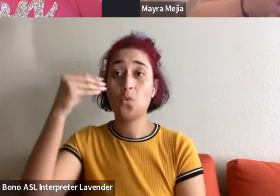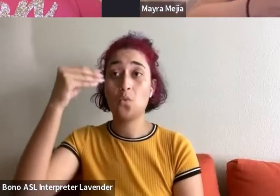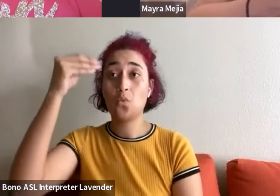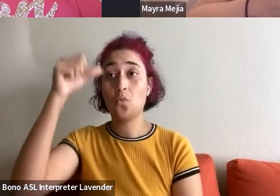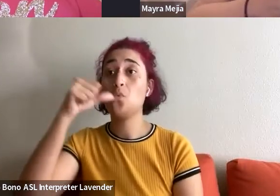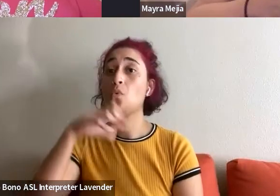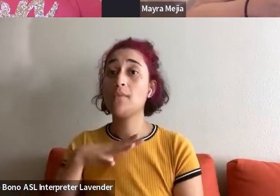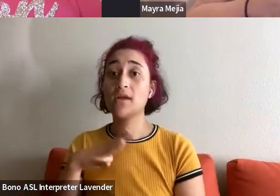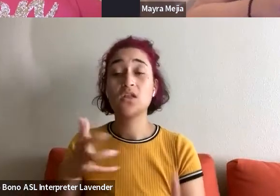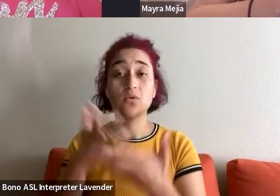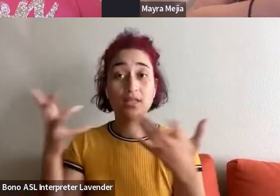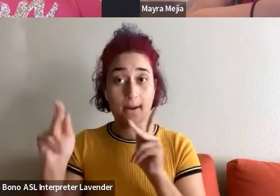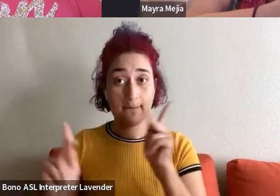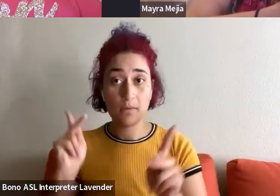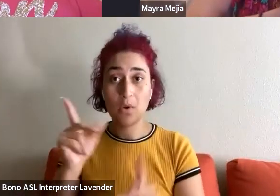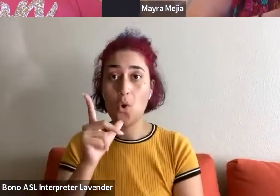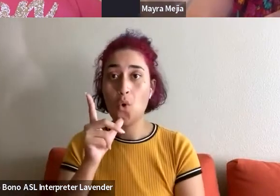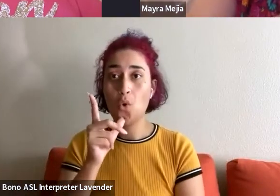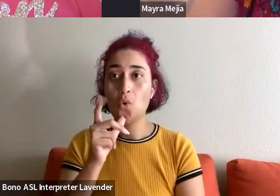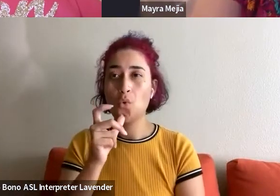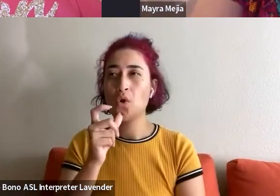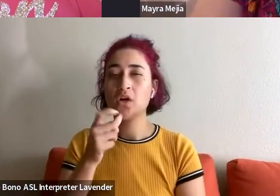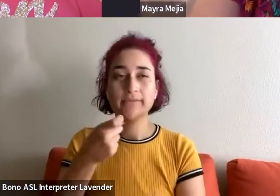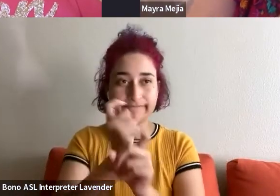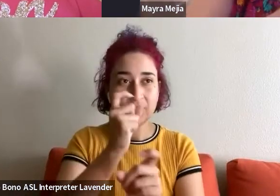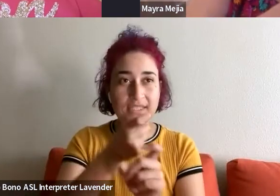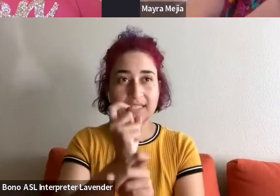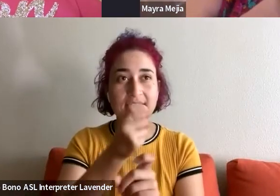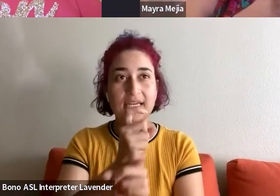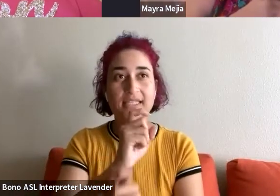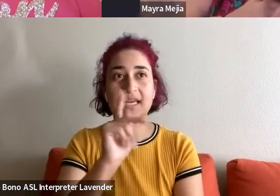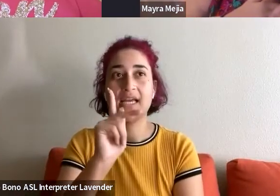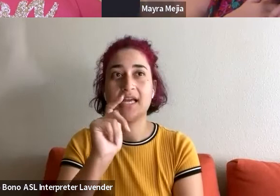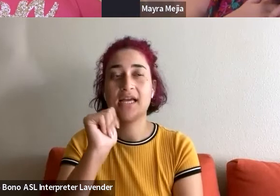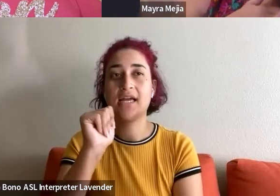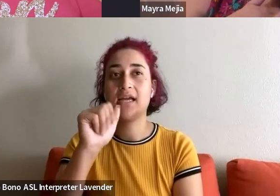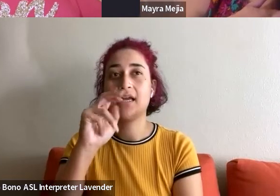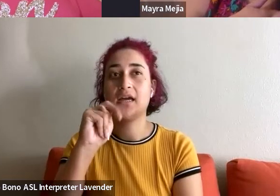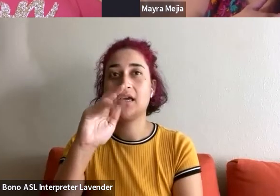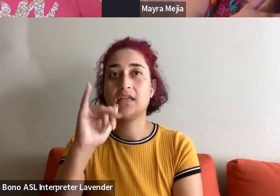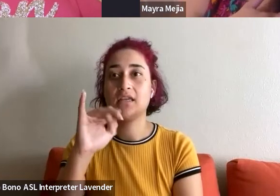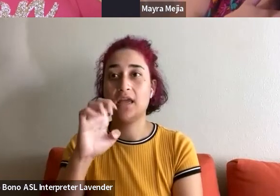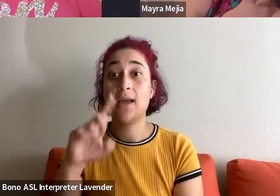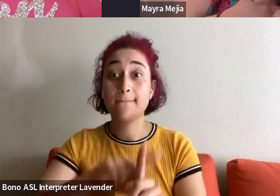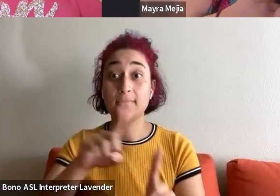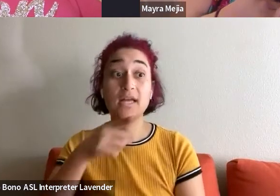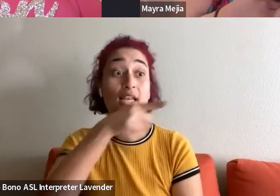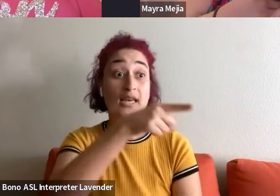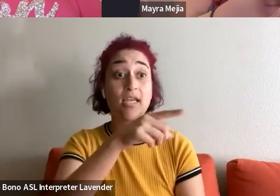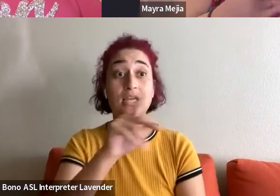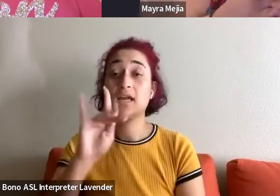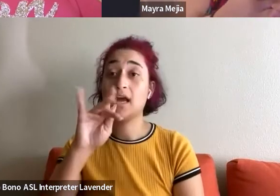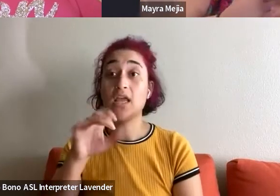There was a lot of people that criticized Kanye, but he chose to target her on his